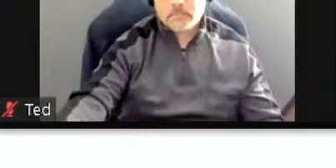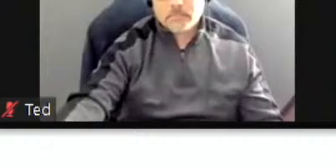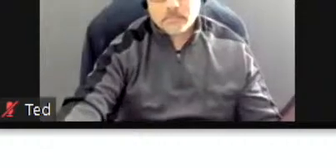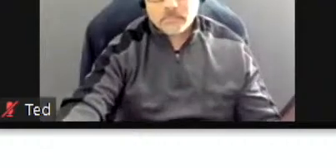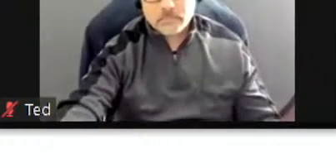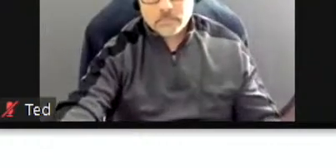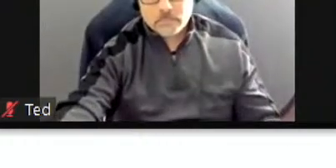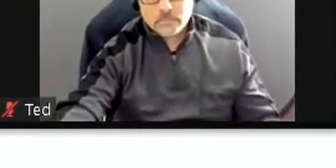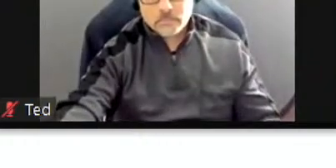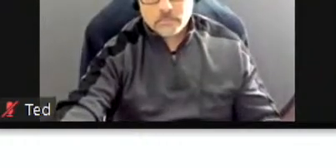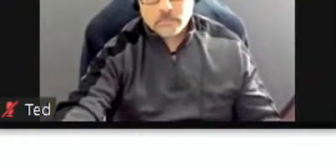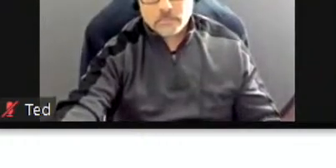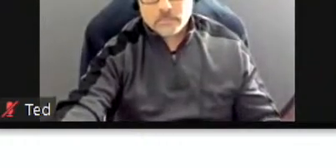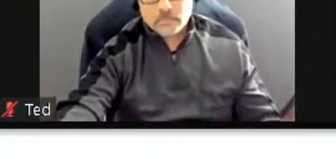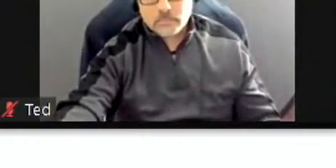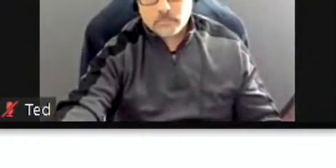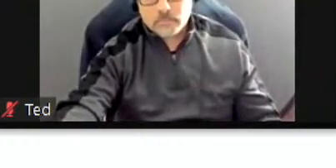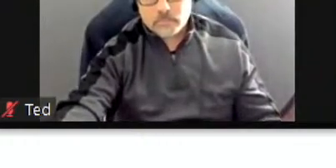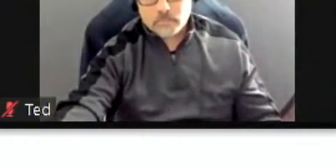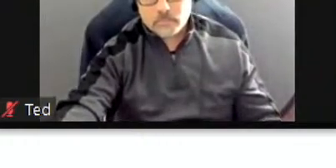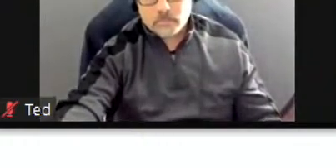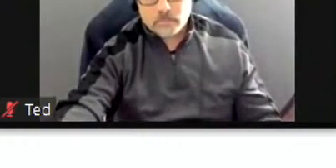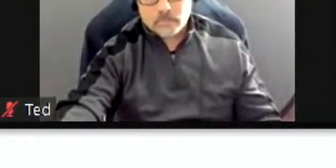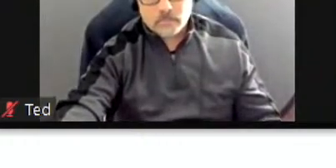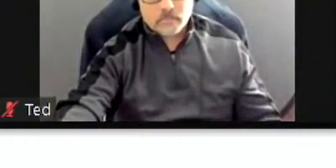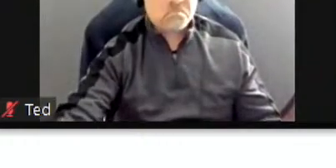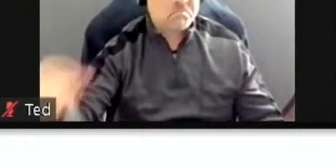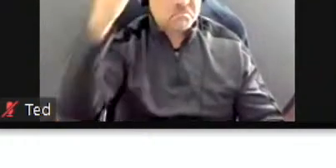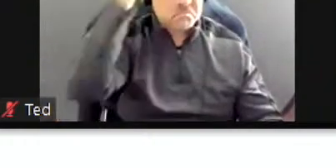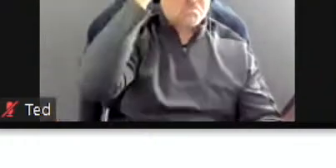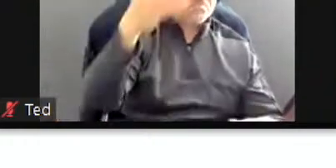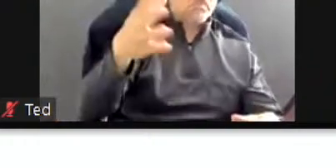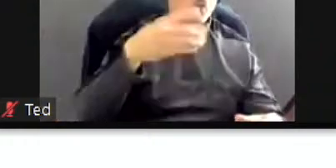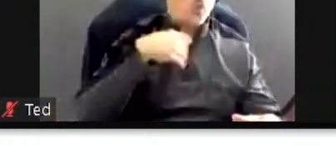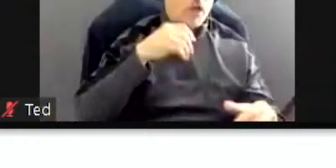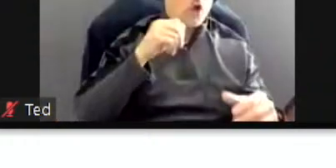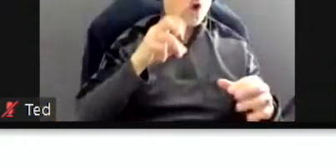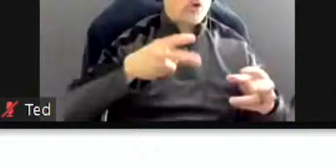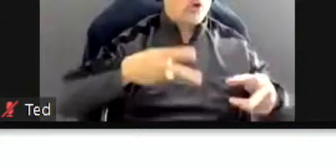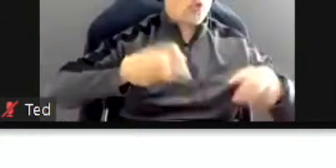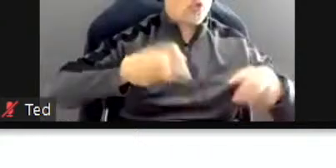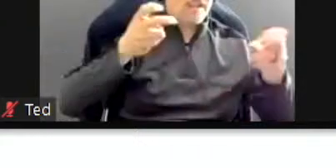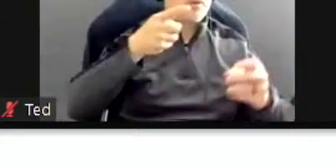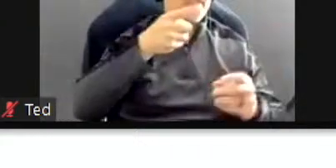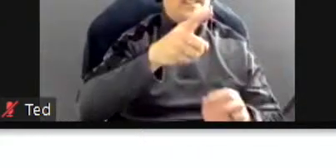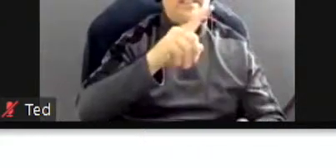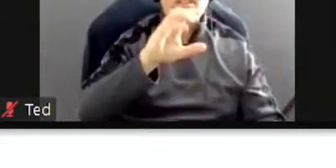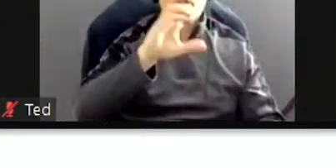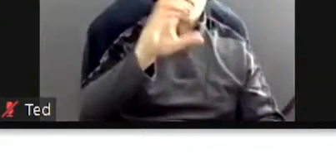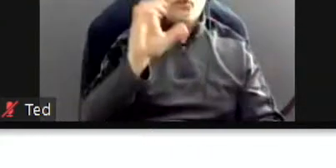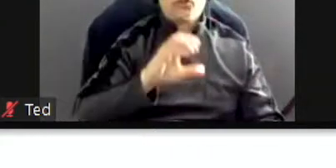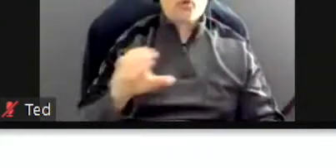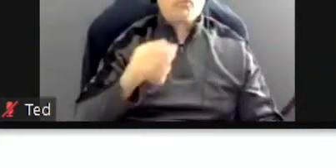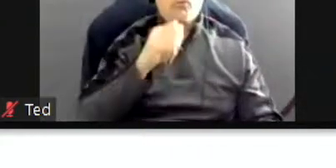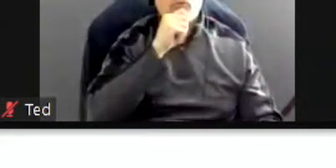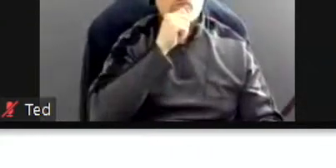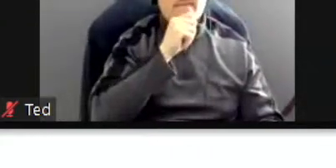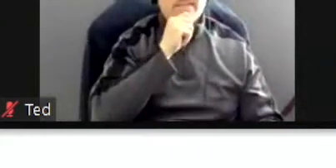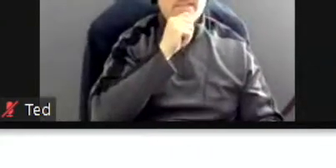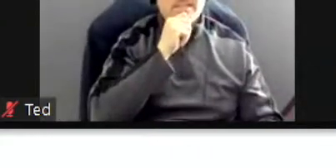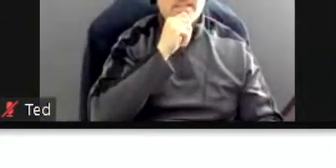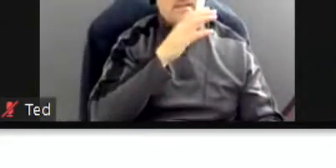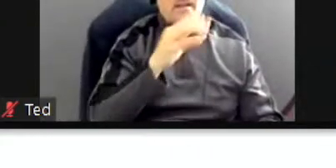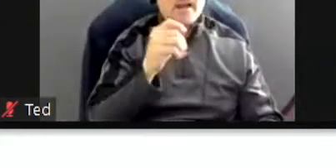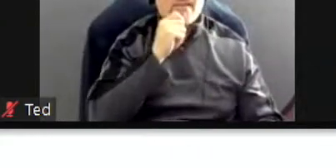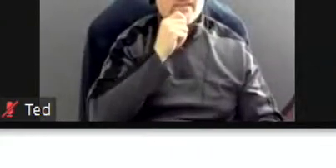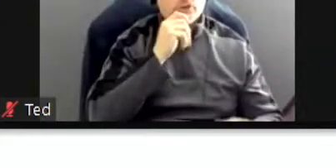Please know that we are recording this, so here is the Zoom privacy and confidentiality statement. This will be recorded